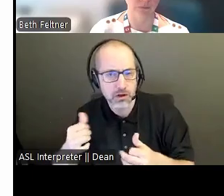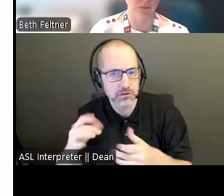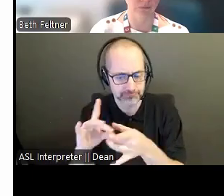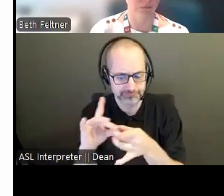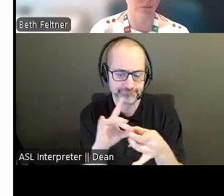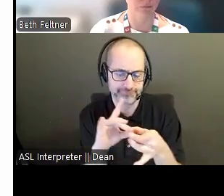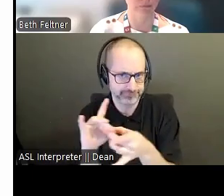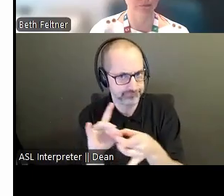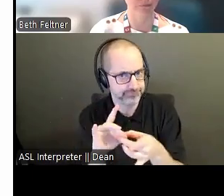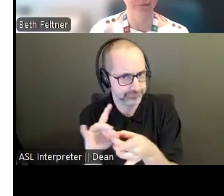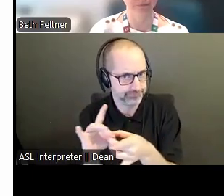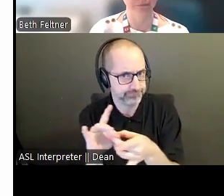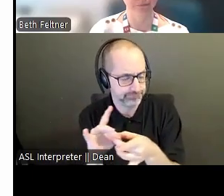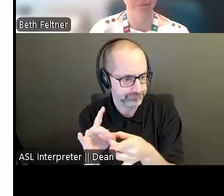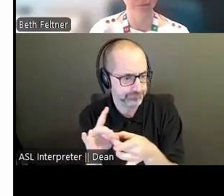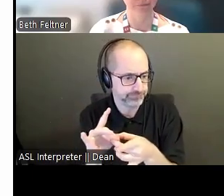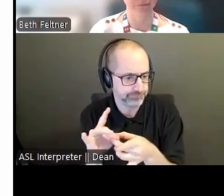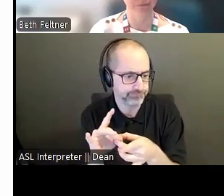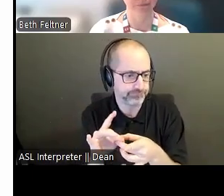time.